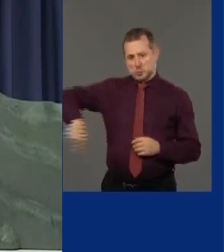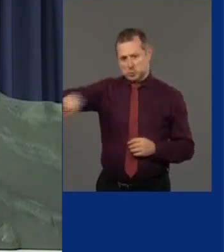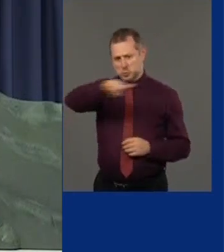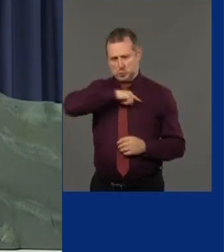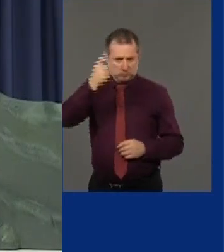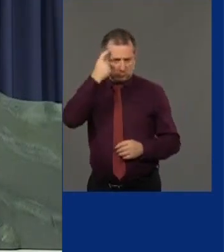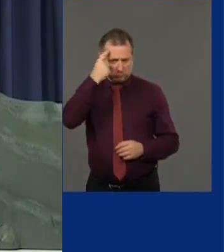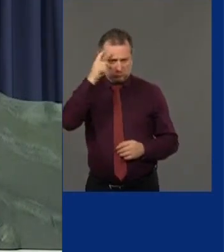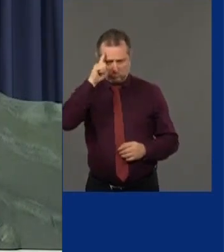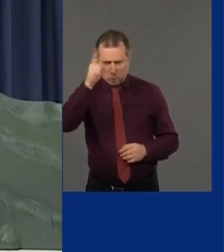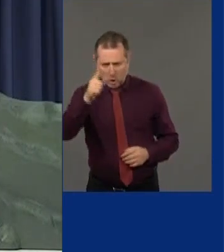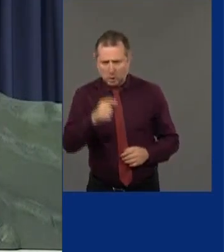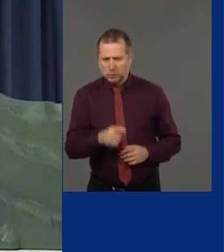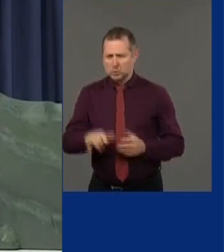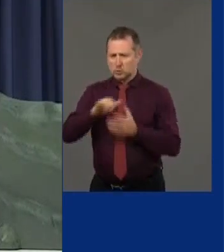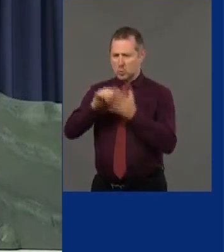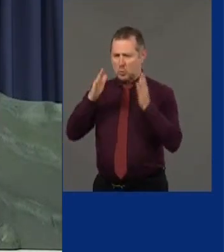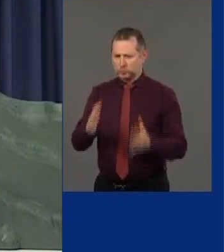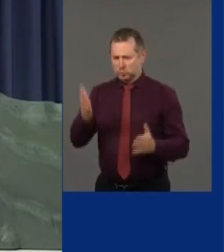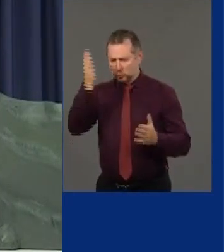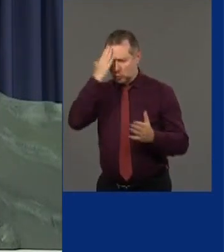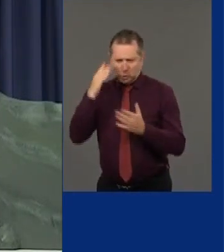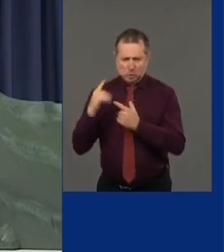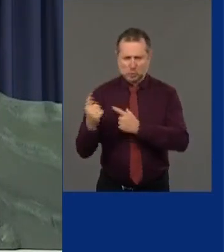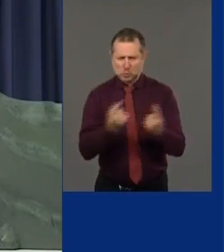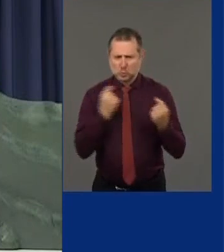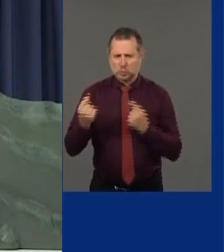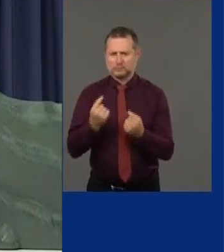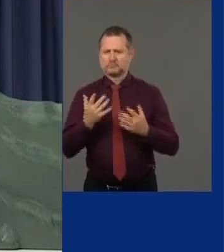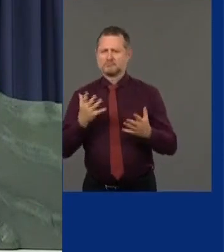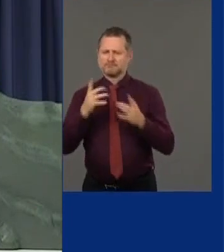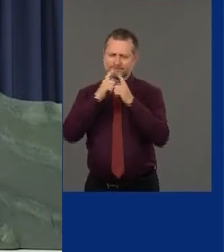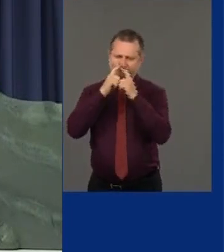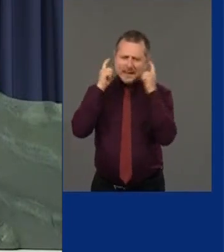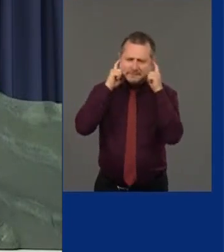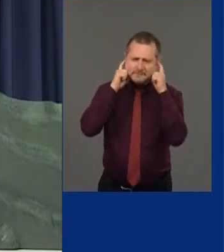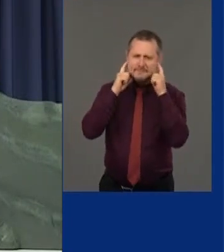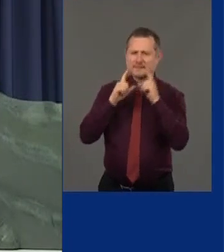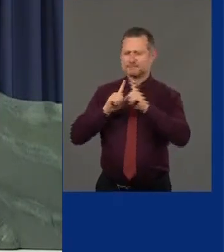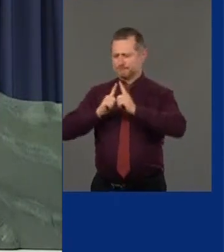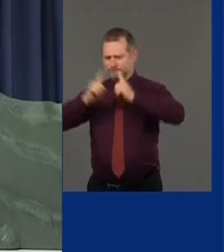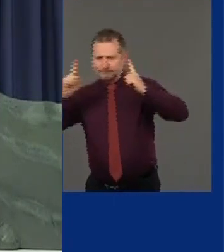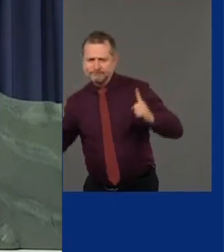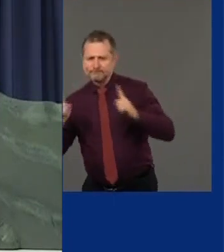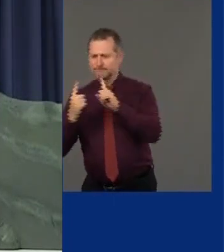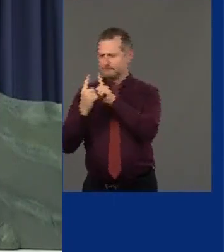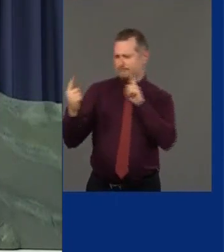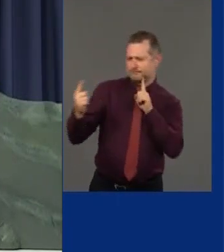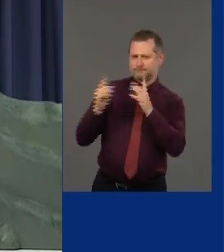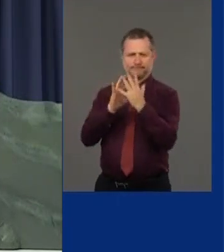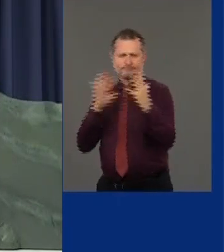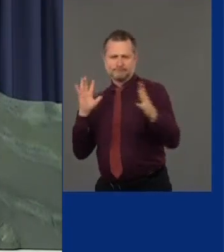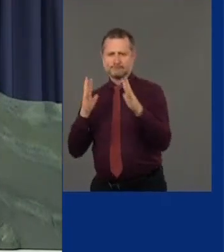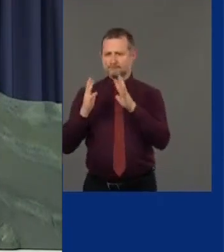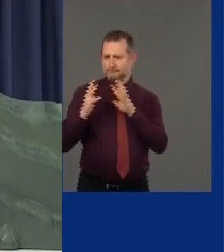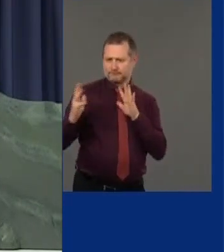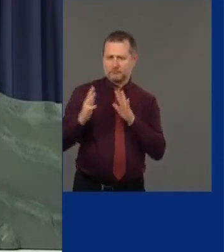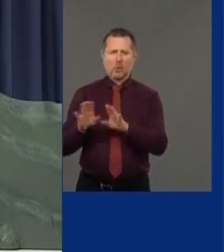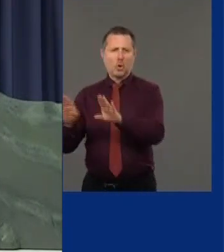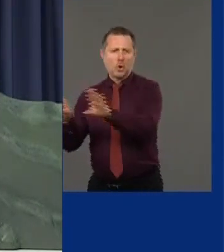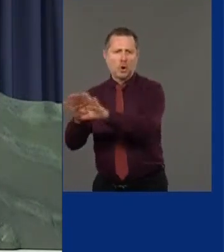New Yorkers stepped up. We wore masks. We socially distanced. We closed